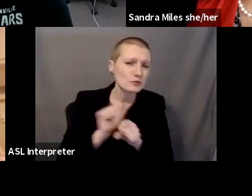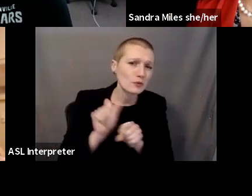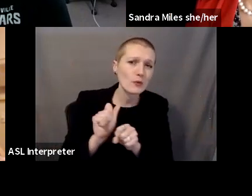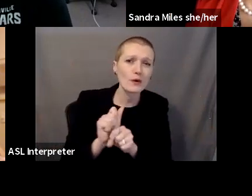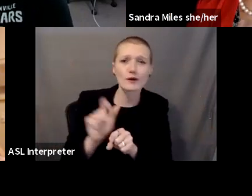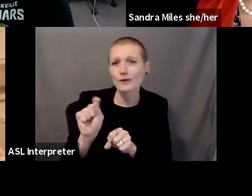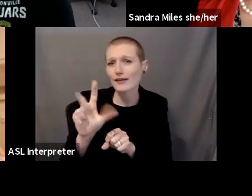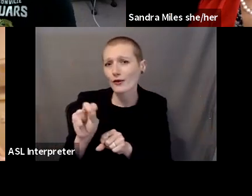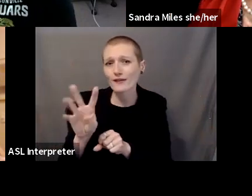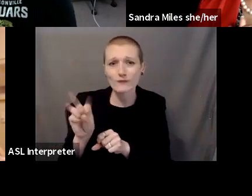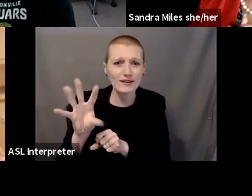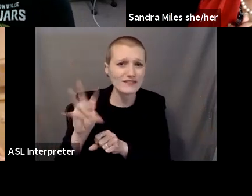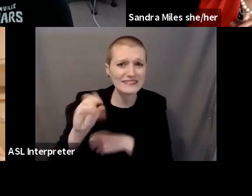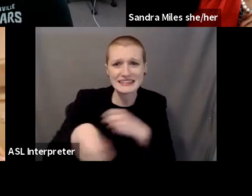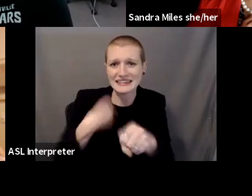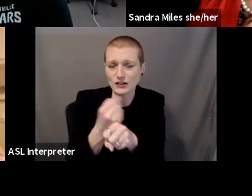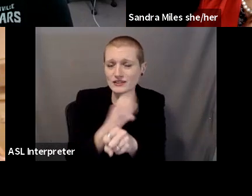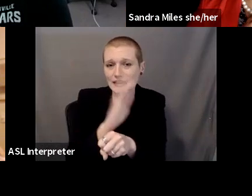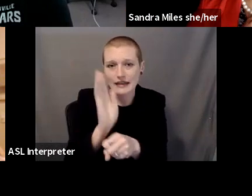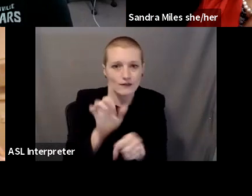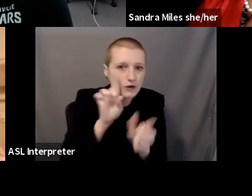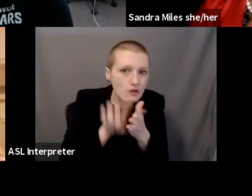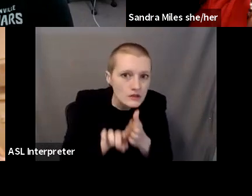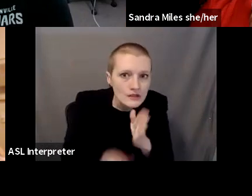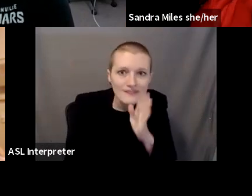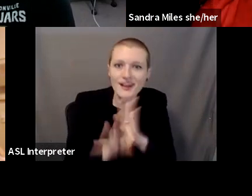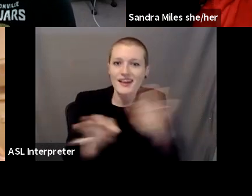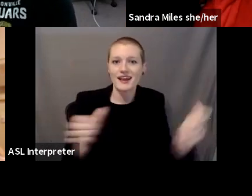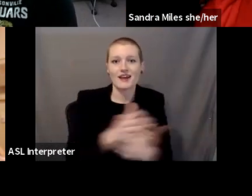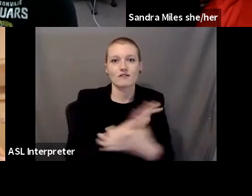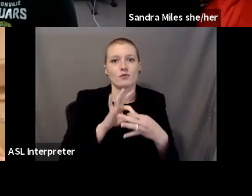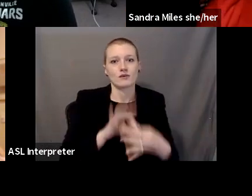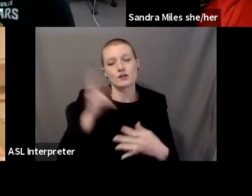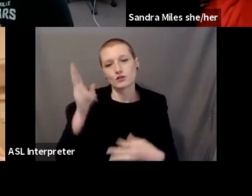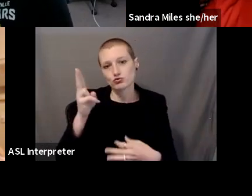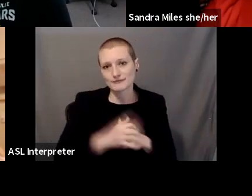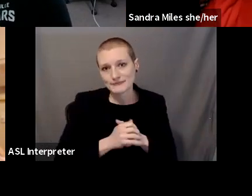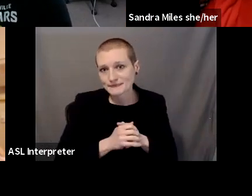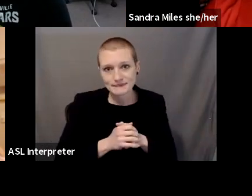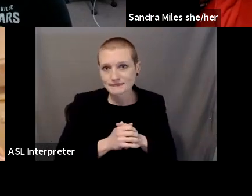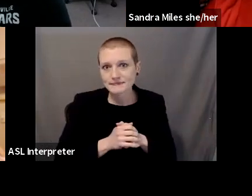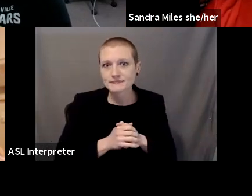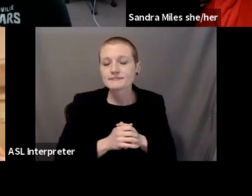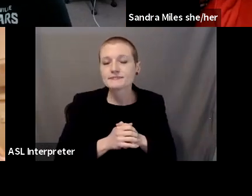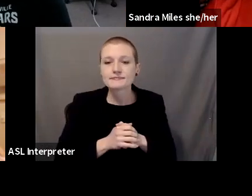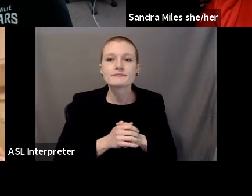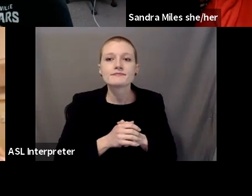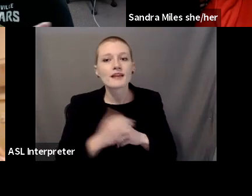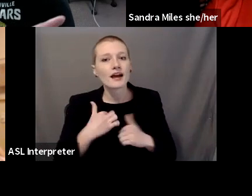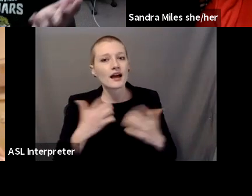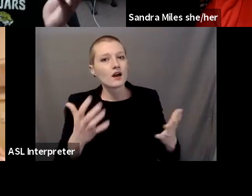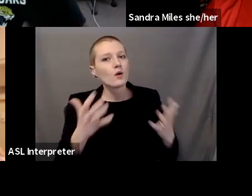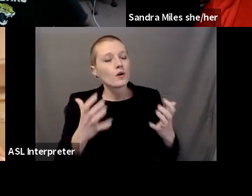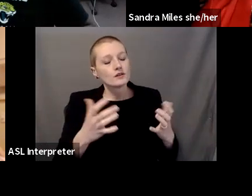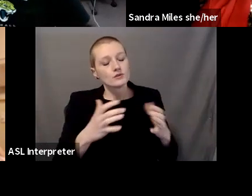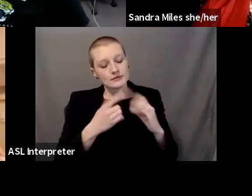the world. Rory, did you want to make a final comment before we close out? I was just going to say, and during